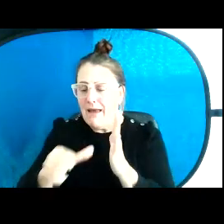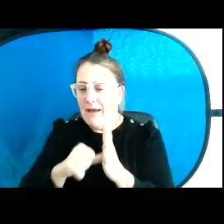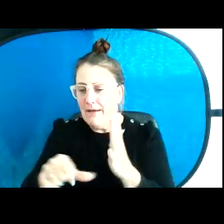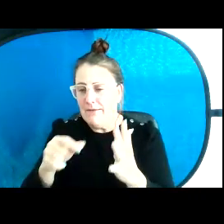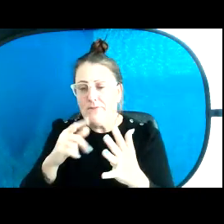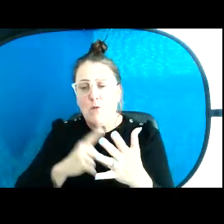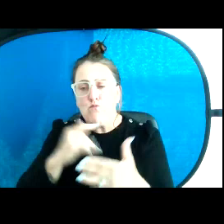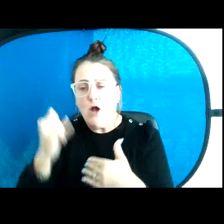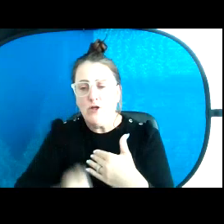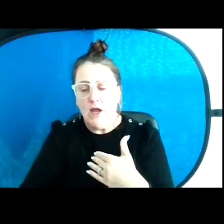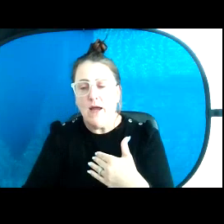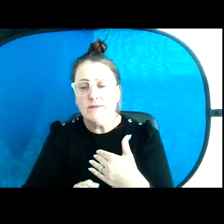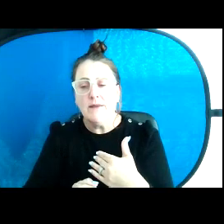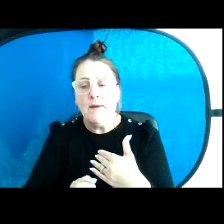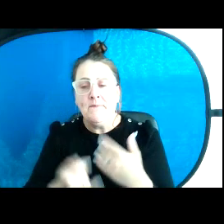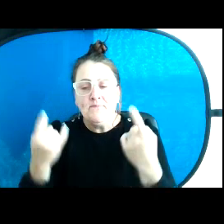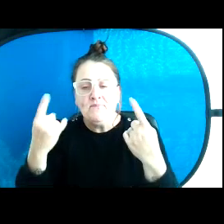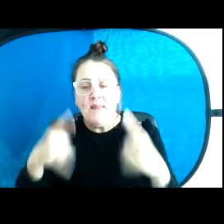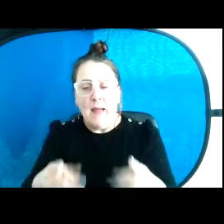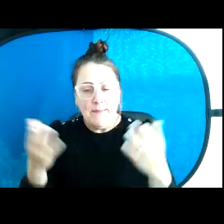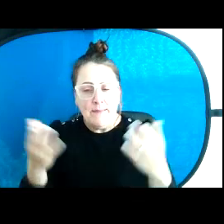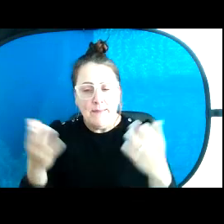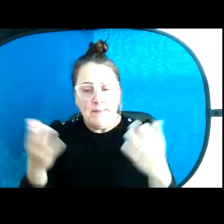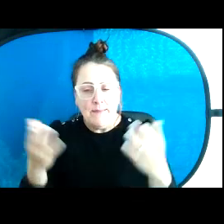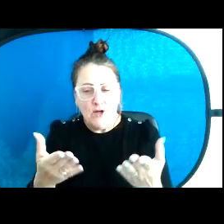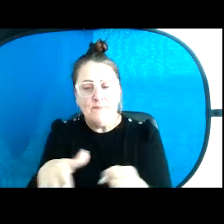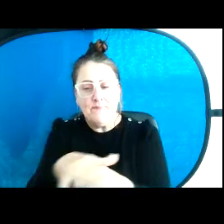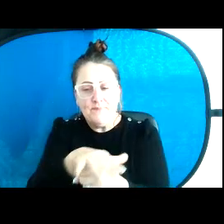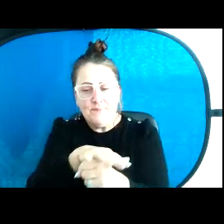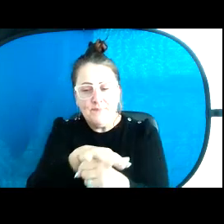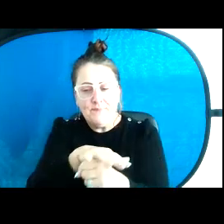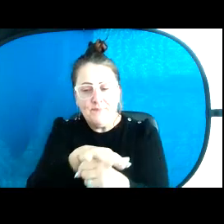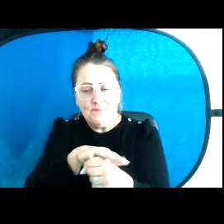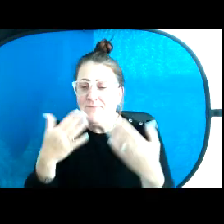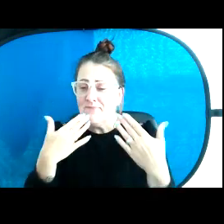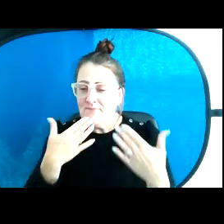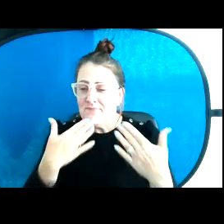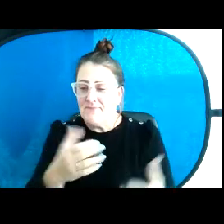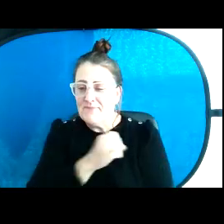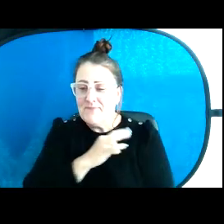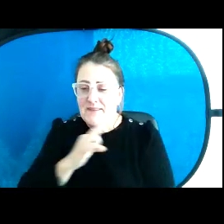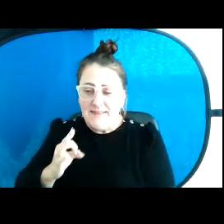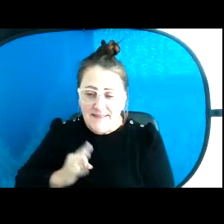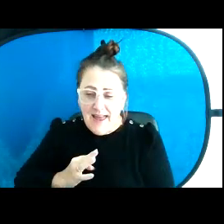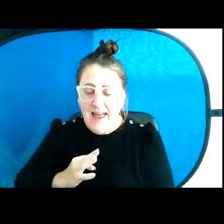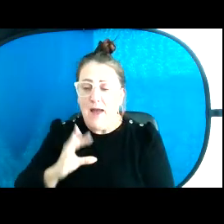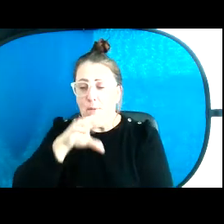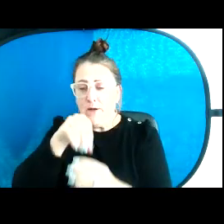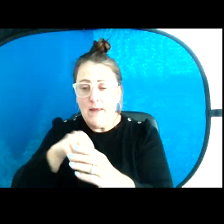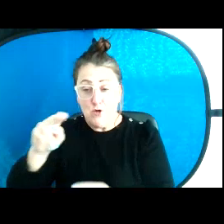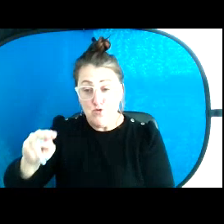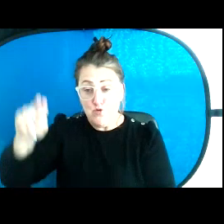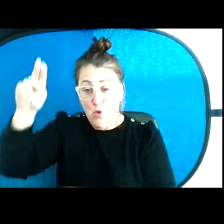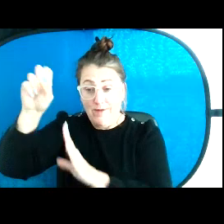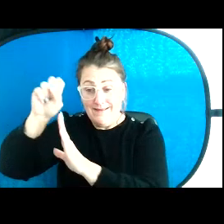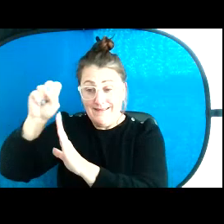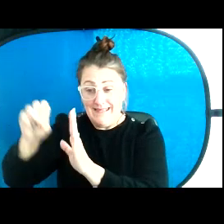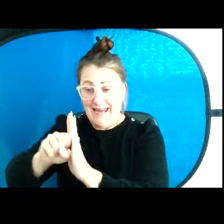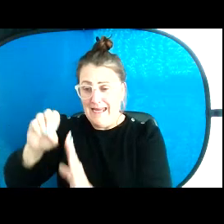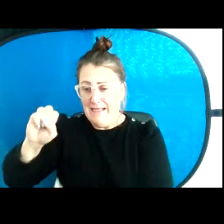projects and what is coming up for our region. Thanks to Commission staff and Caltrans who also participated in the North State Super Region.